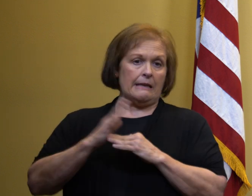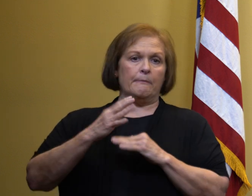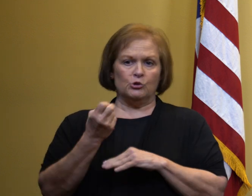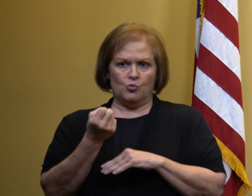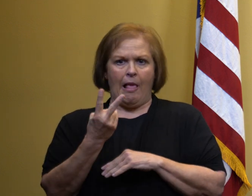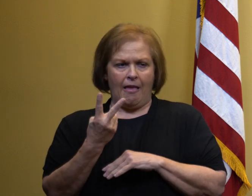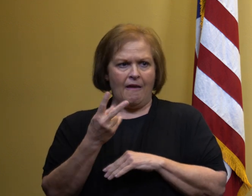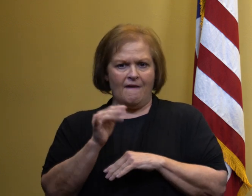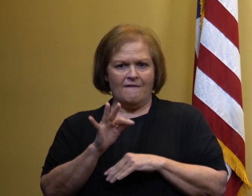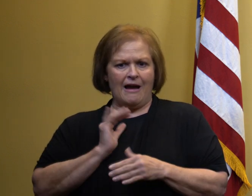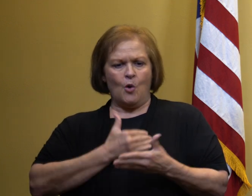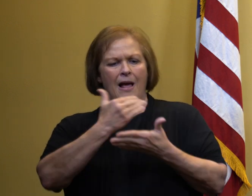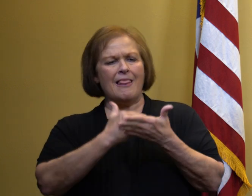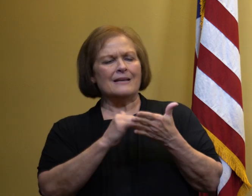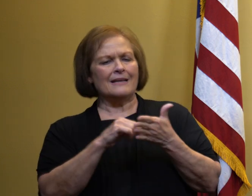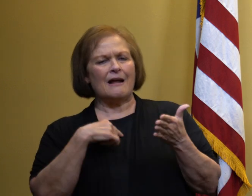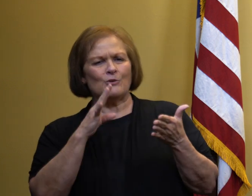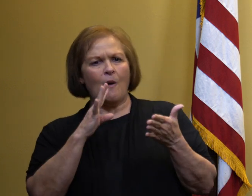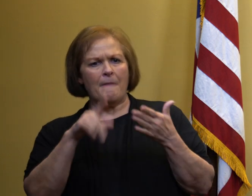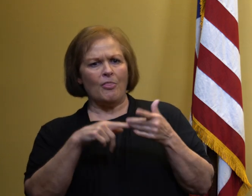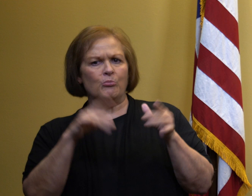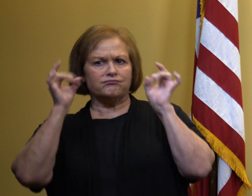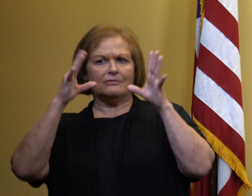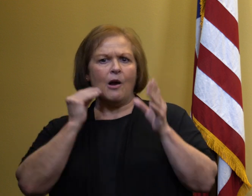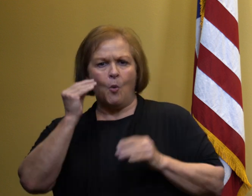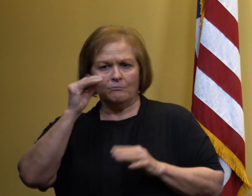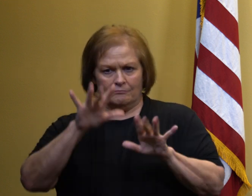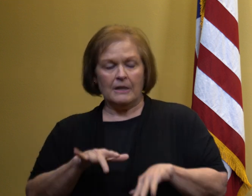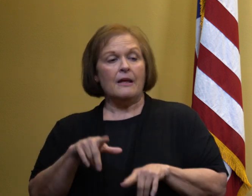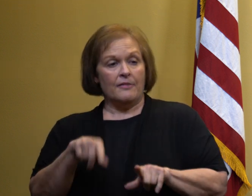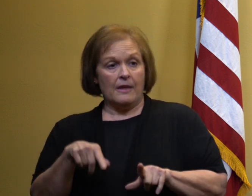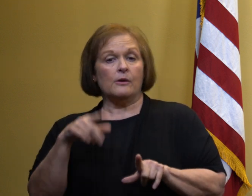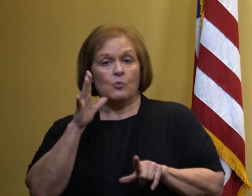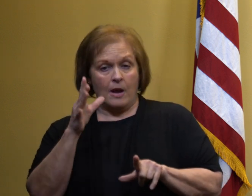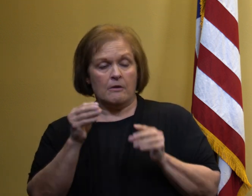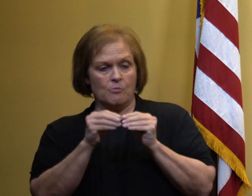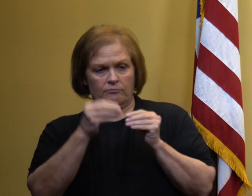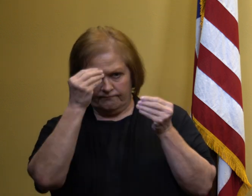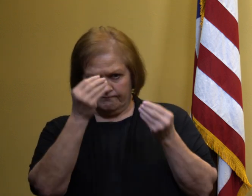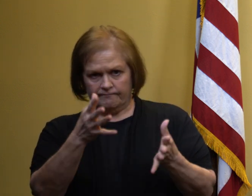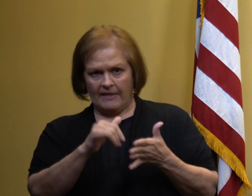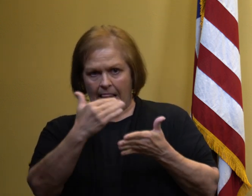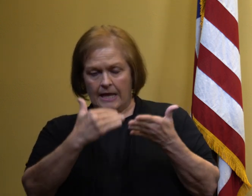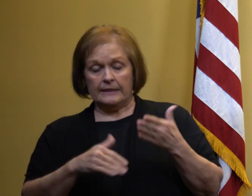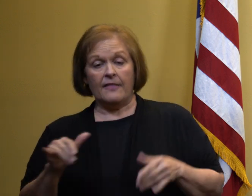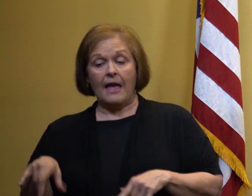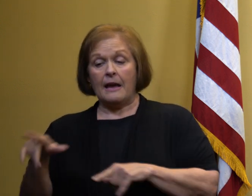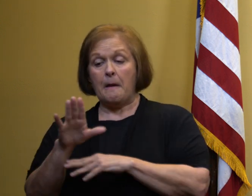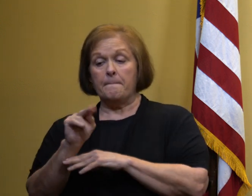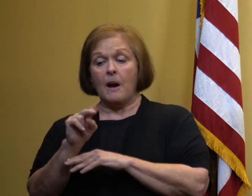12 of our list that I mentioned, and we're working that list and soon to come to you. But this Bundy Road